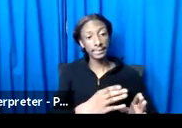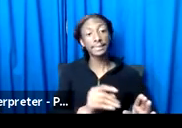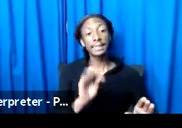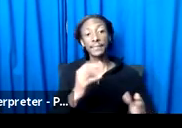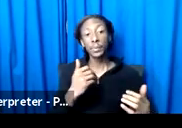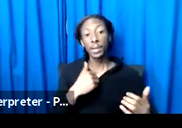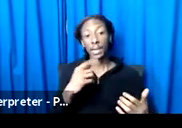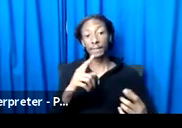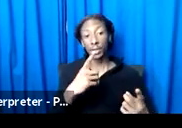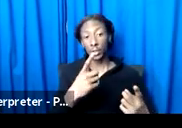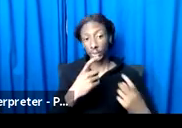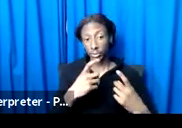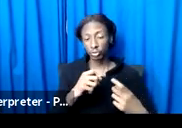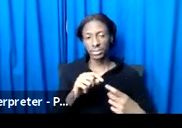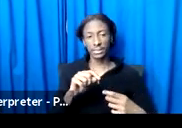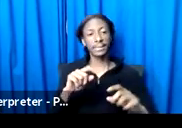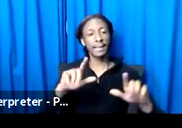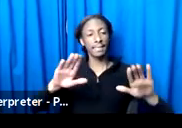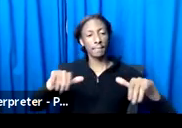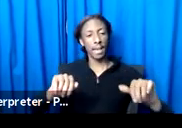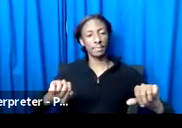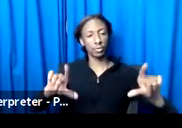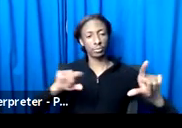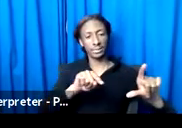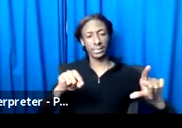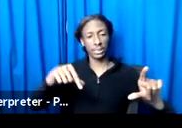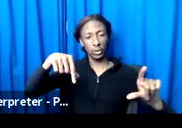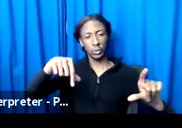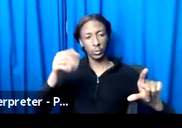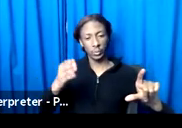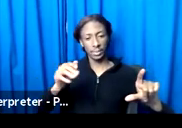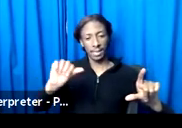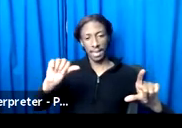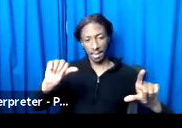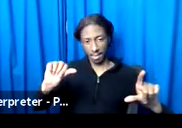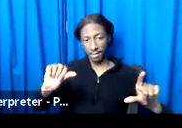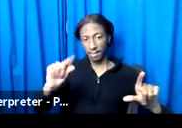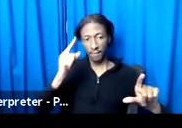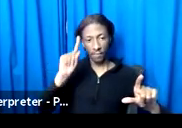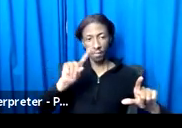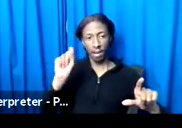the Q&A icon at the bottom of your screen to pose your question.